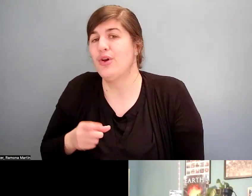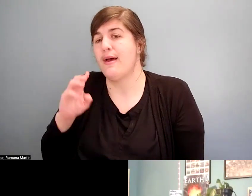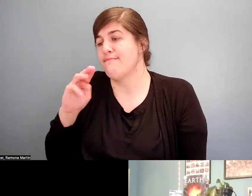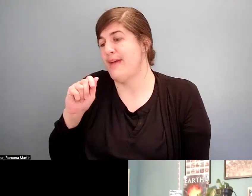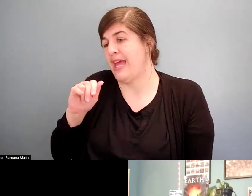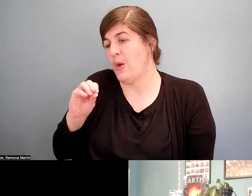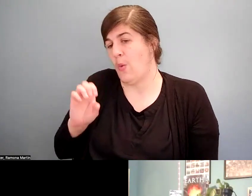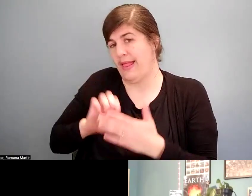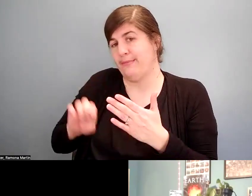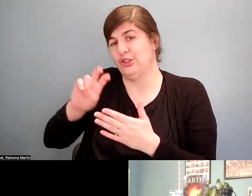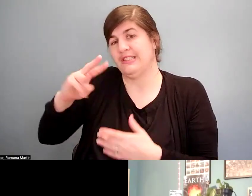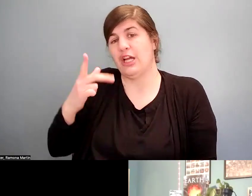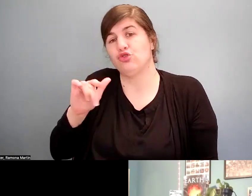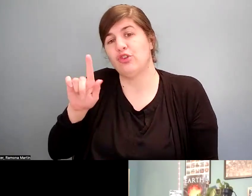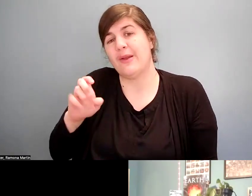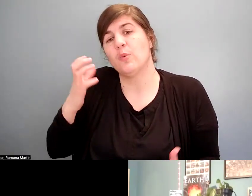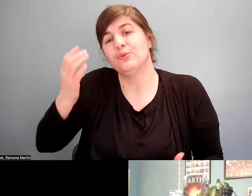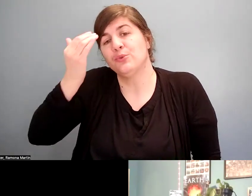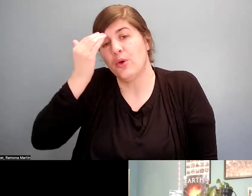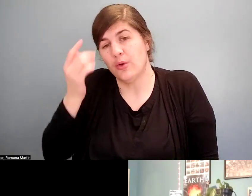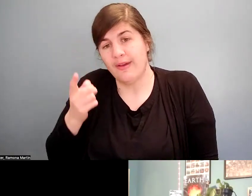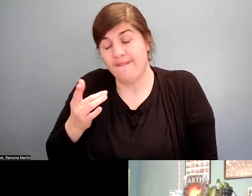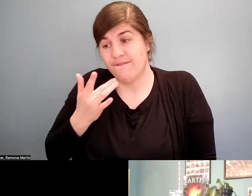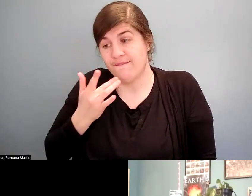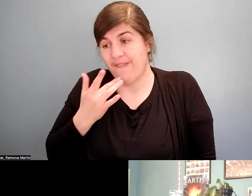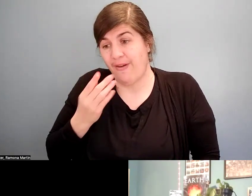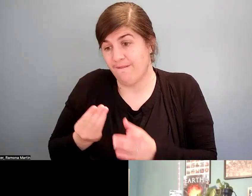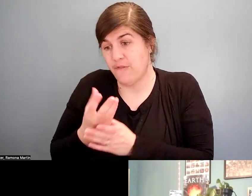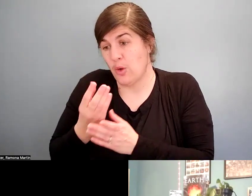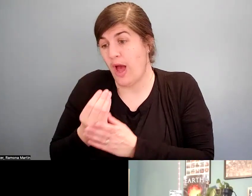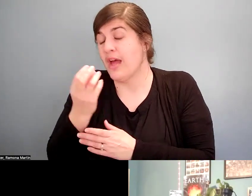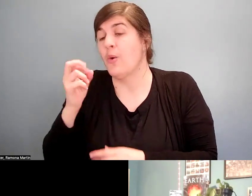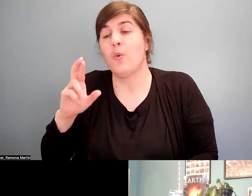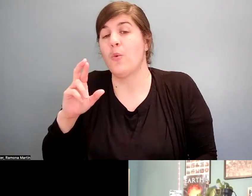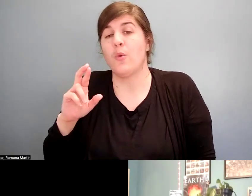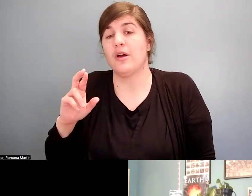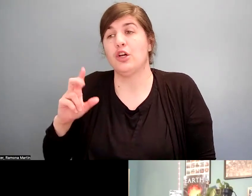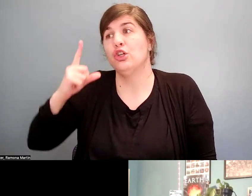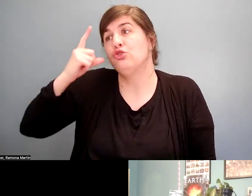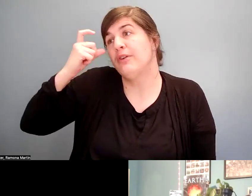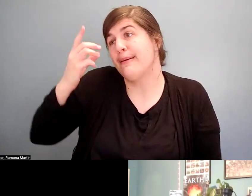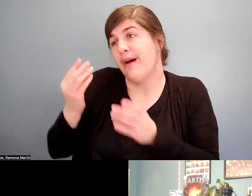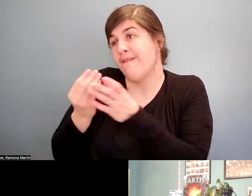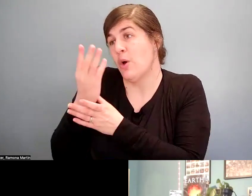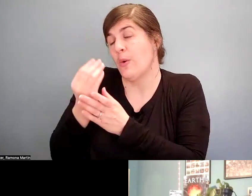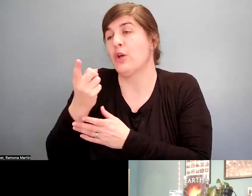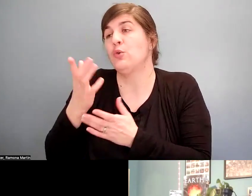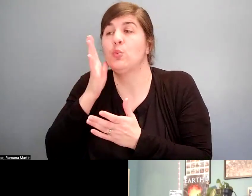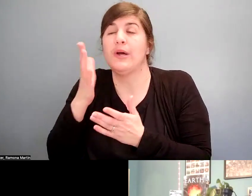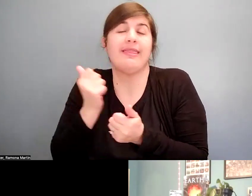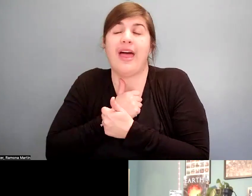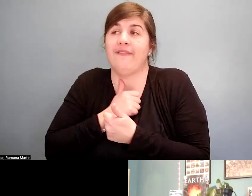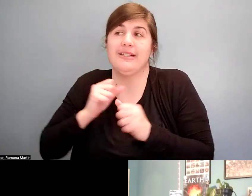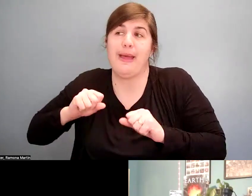Elementary second graders that want to know, do you have like a favorite volcano or is there like a dream volcano that you'd love to be able to